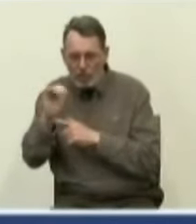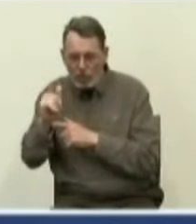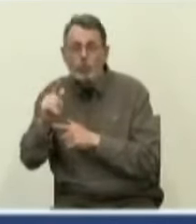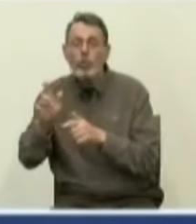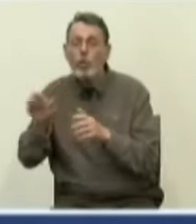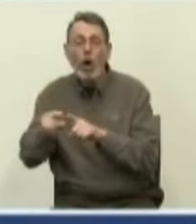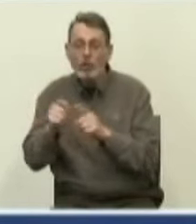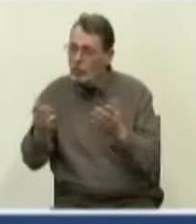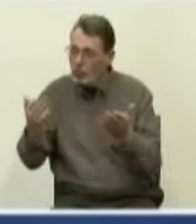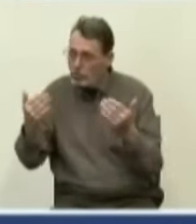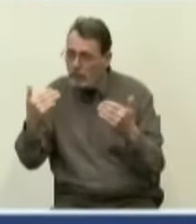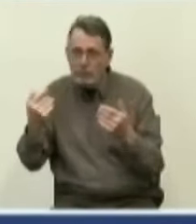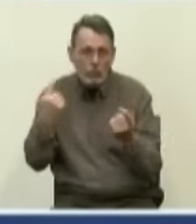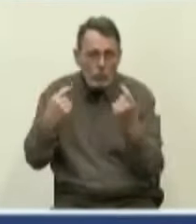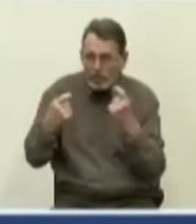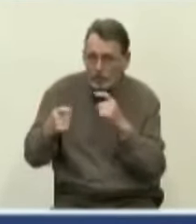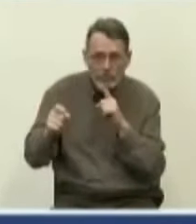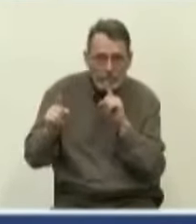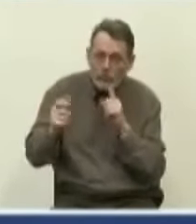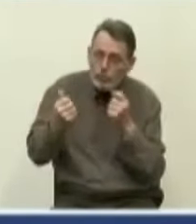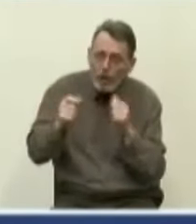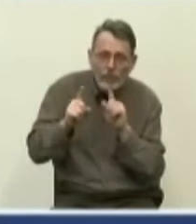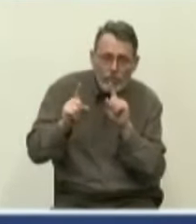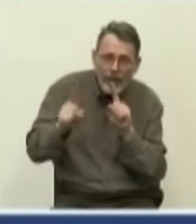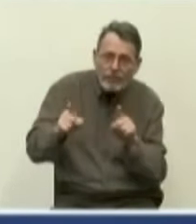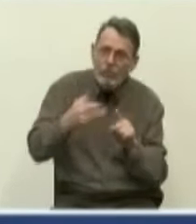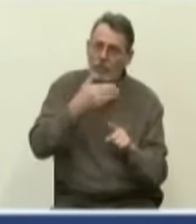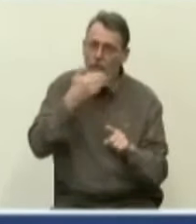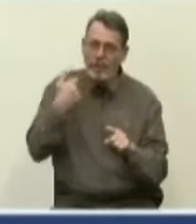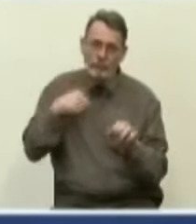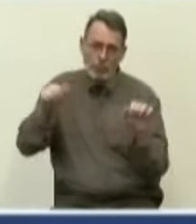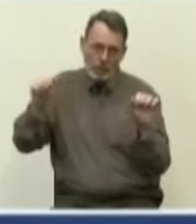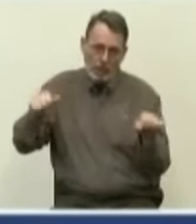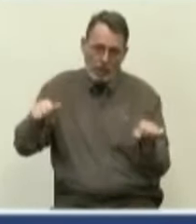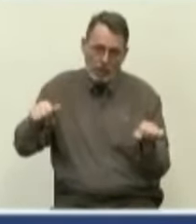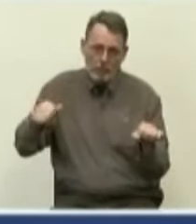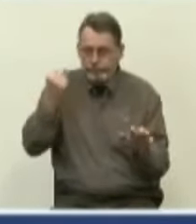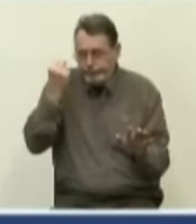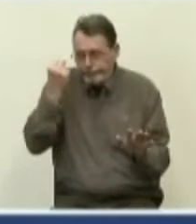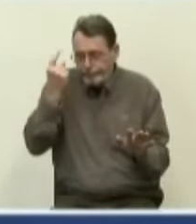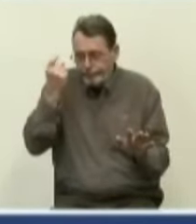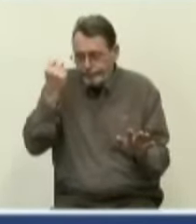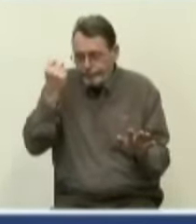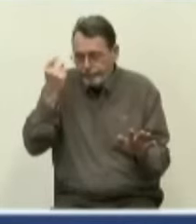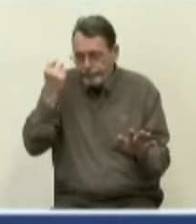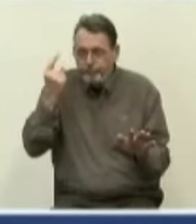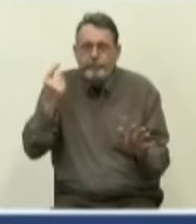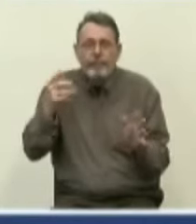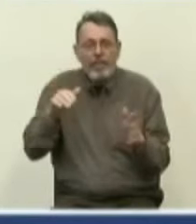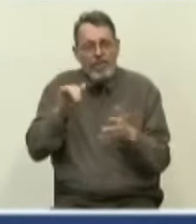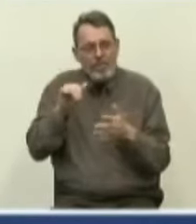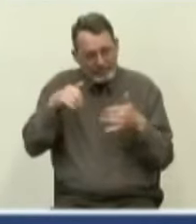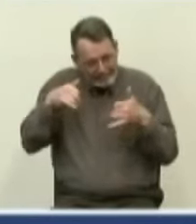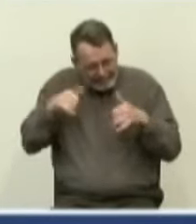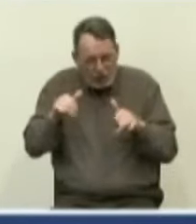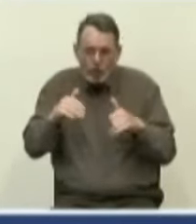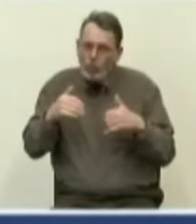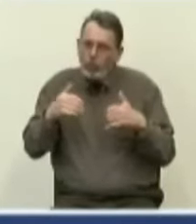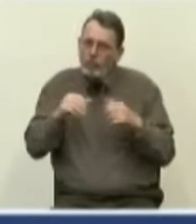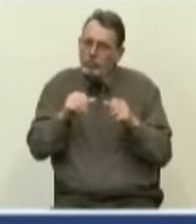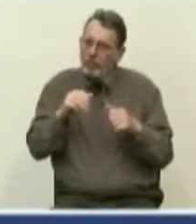questions and answer them to the extent we're able to, understanding that this incident remains an ongoing